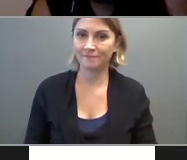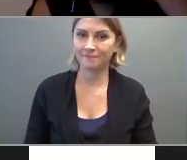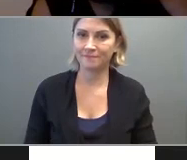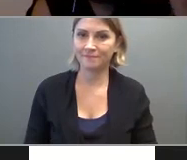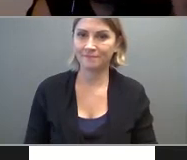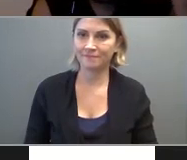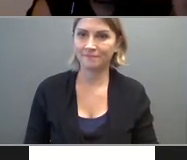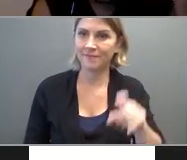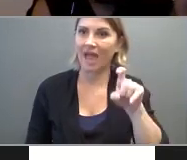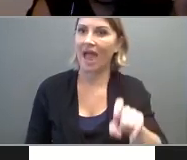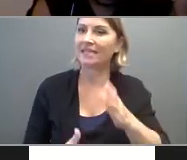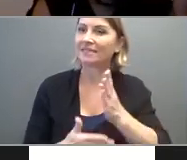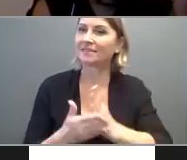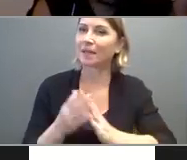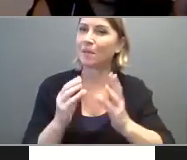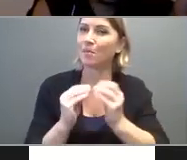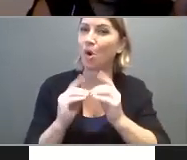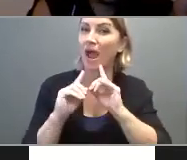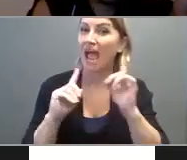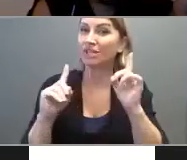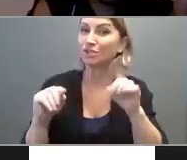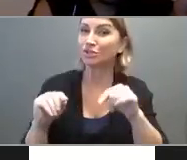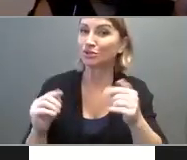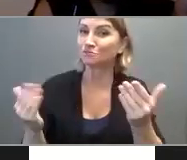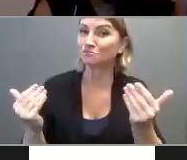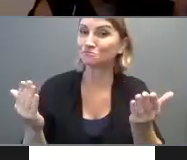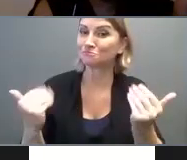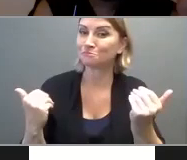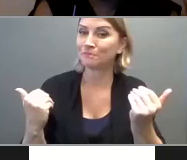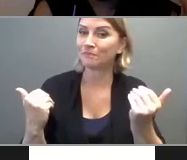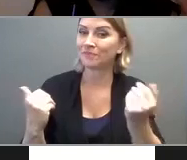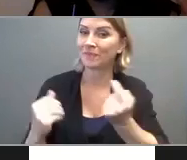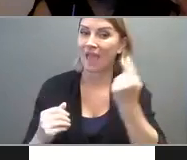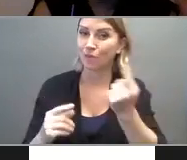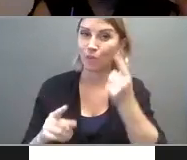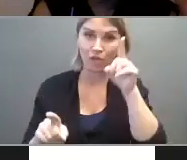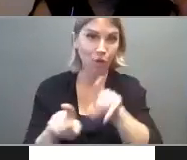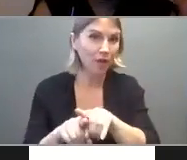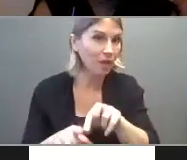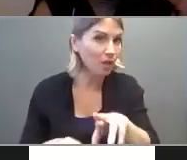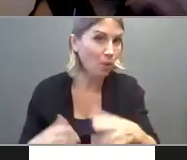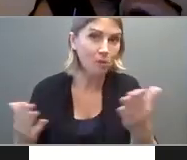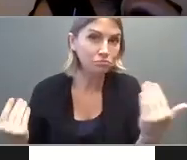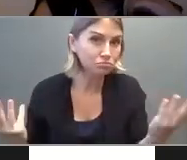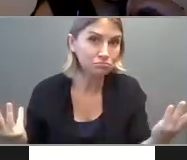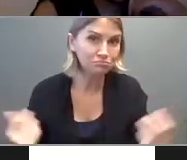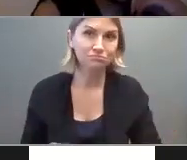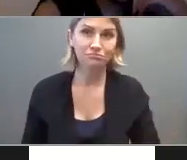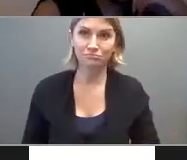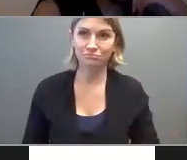I need some more answers, but yes, you guys are correct. But does everyone agree that they are correct?